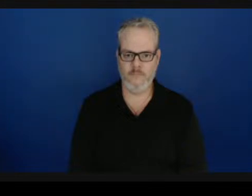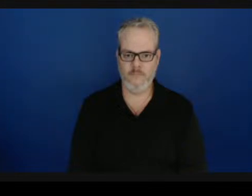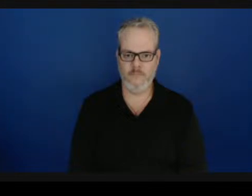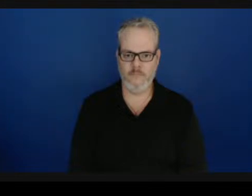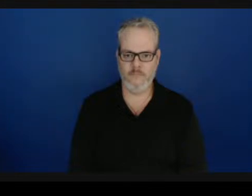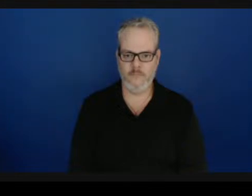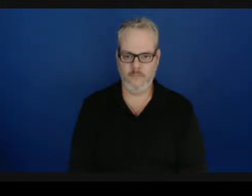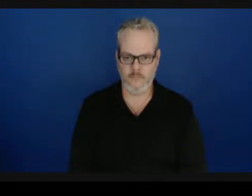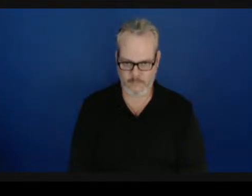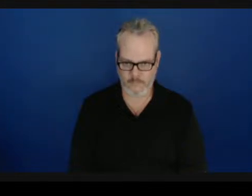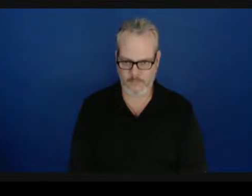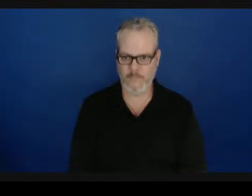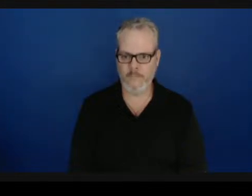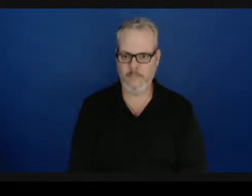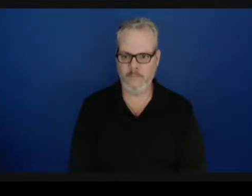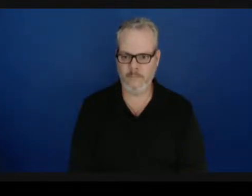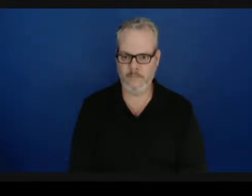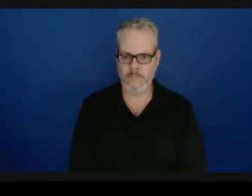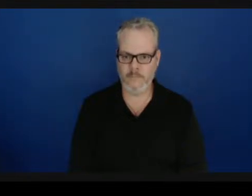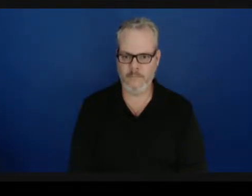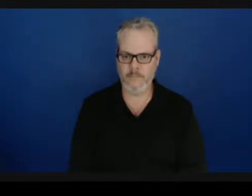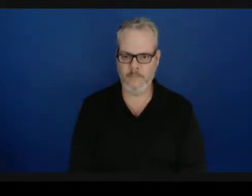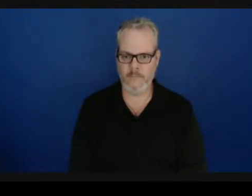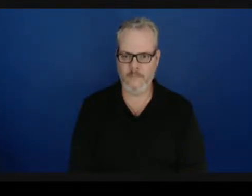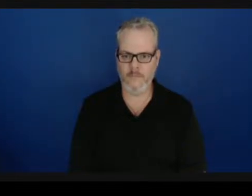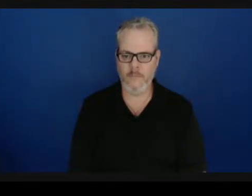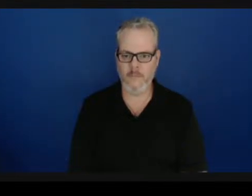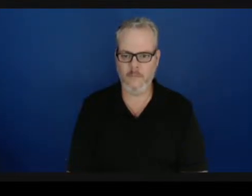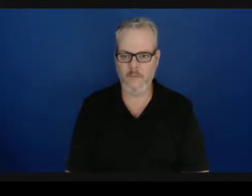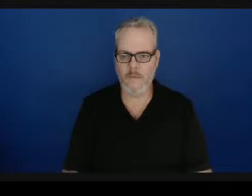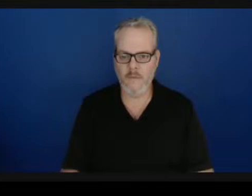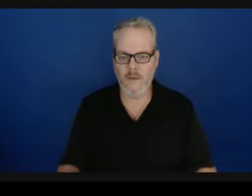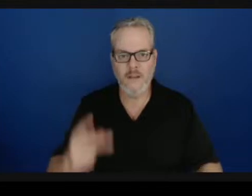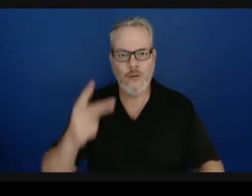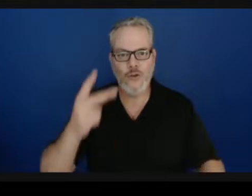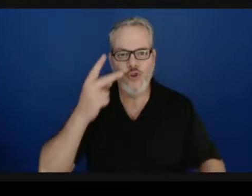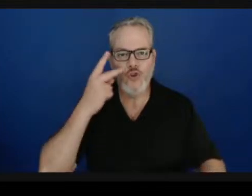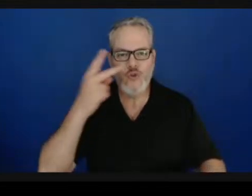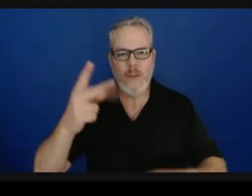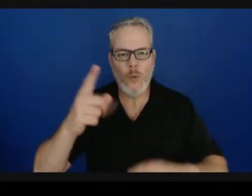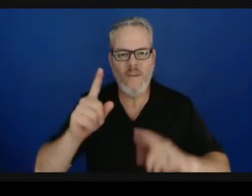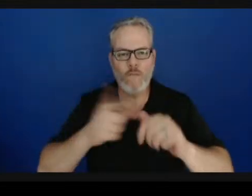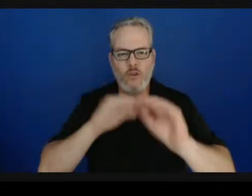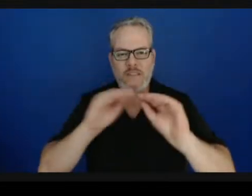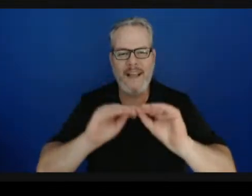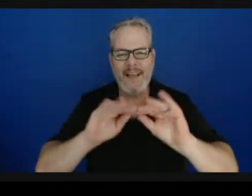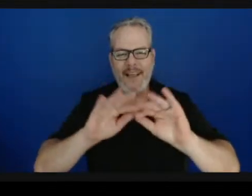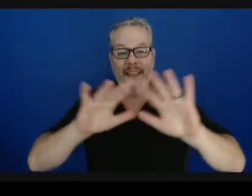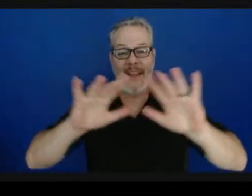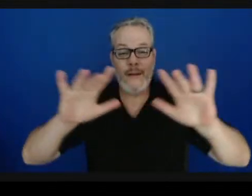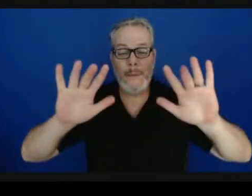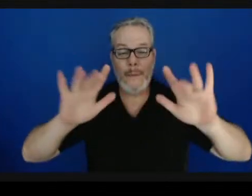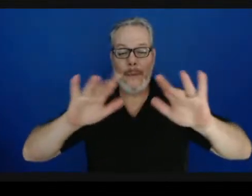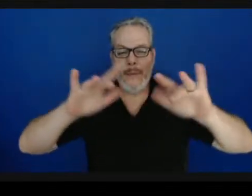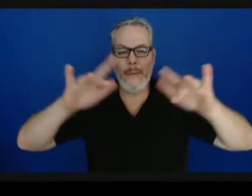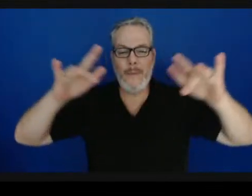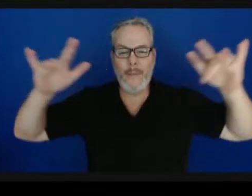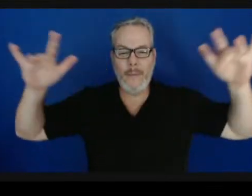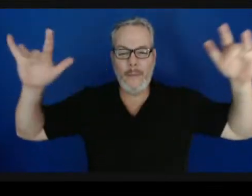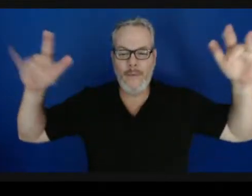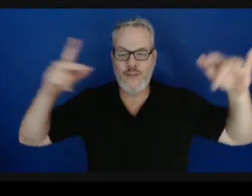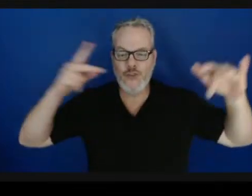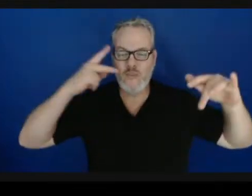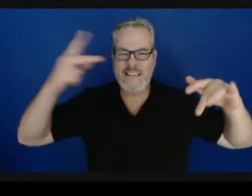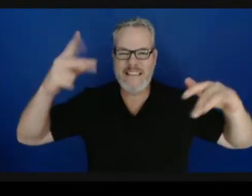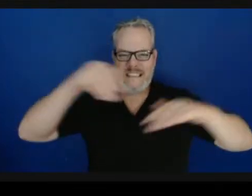There we go. So a little bit of glow. When a few first clears, you see a little bit of glow. Then you see the eruption site. At night, you can see it's been